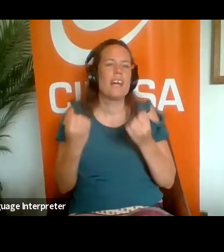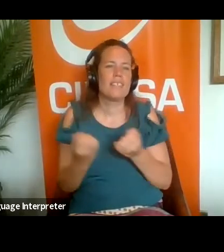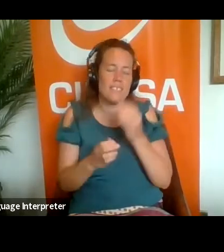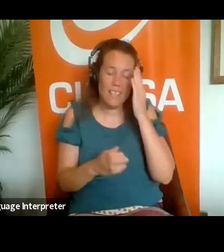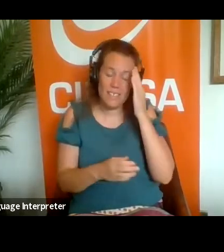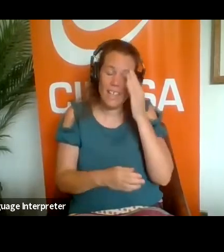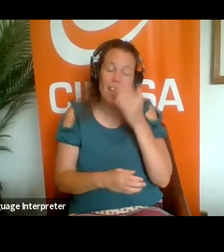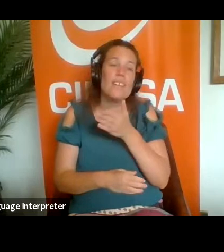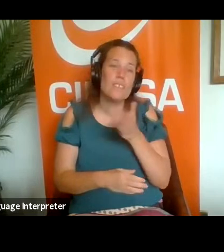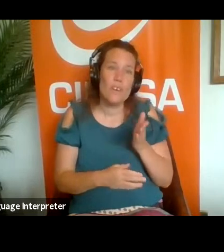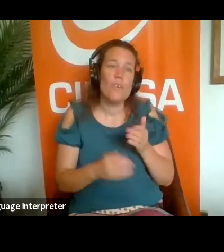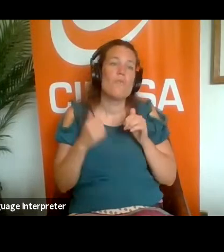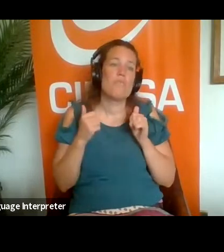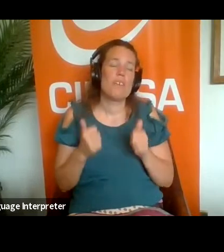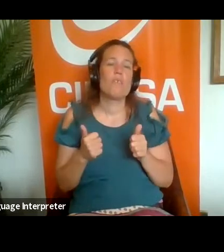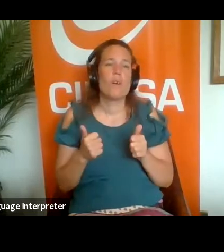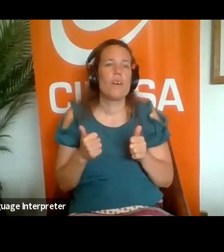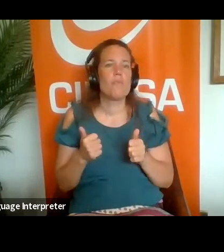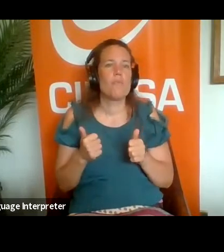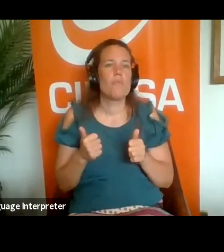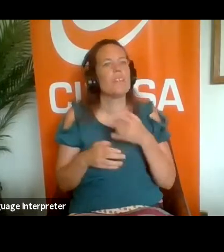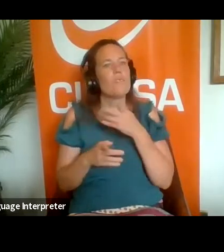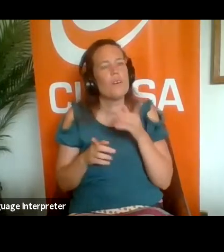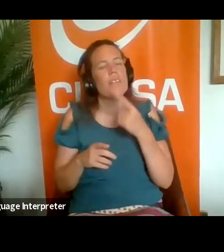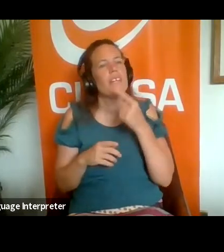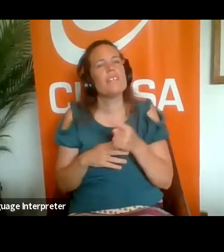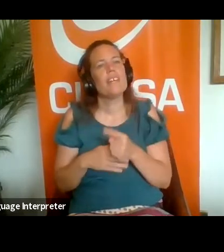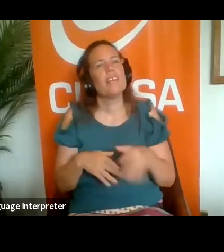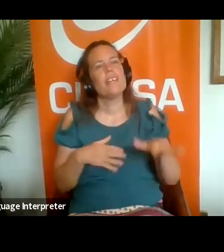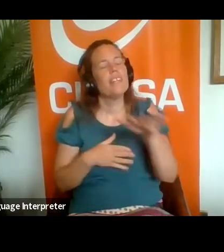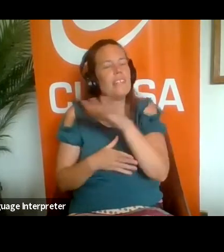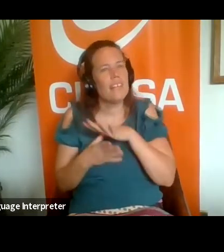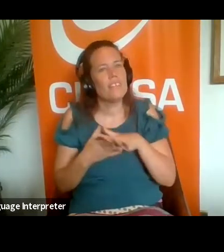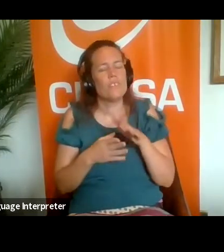that once they say national security,